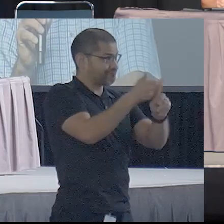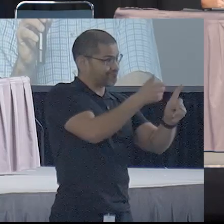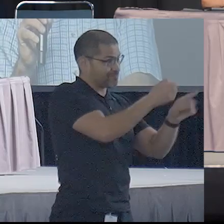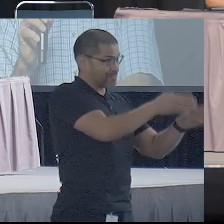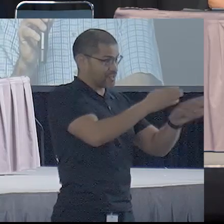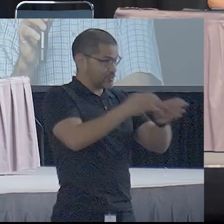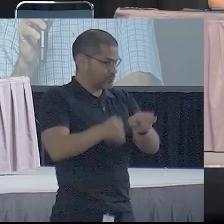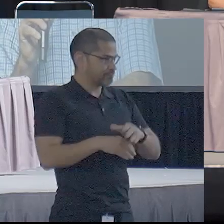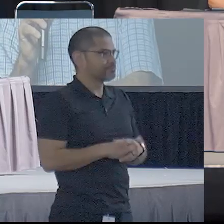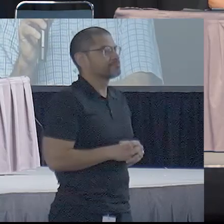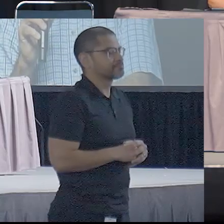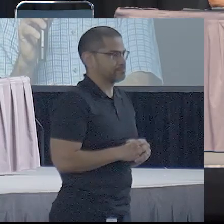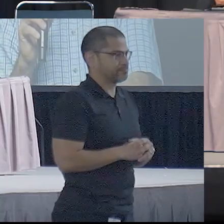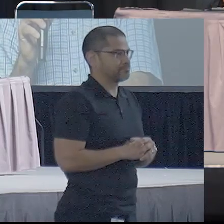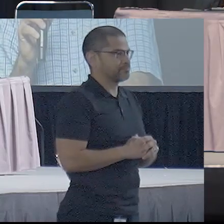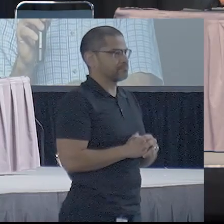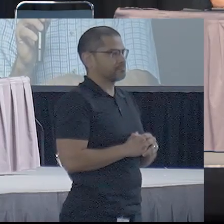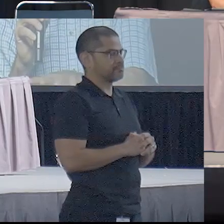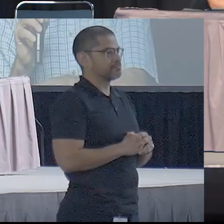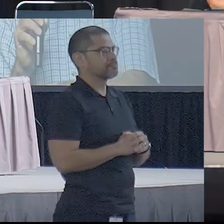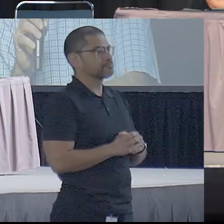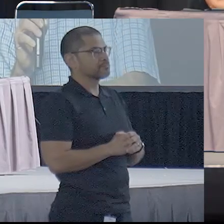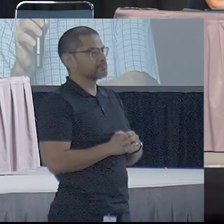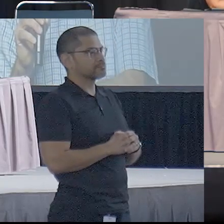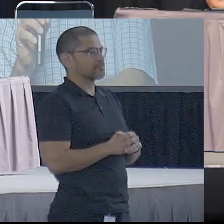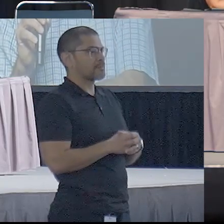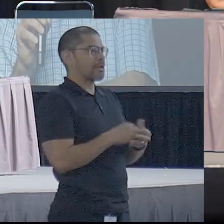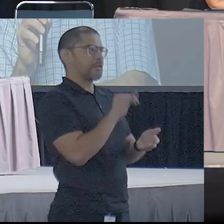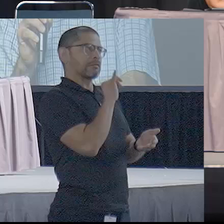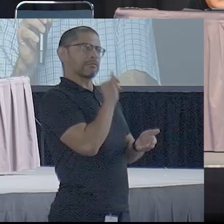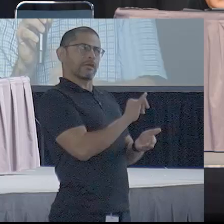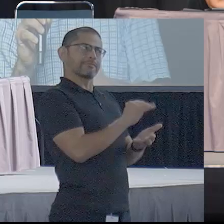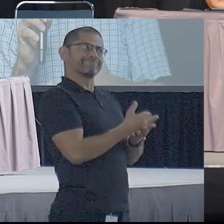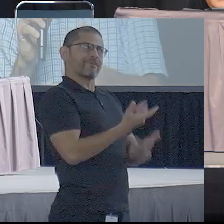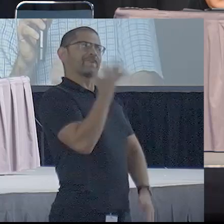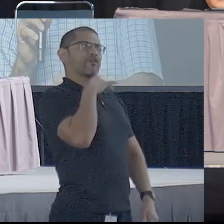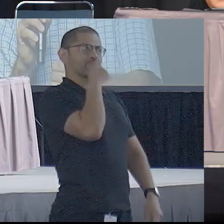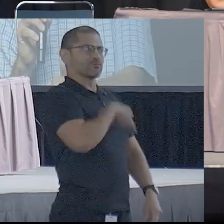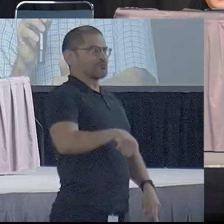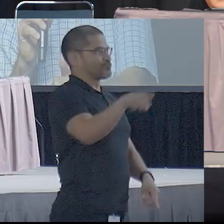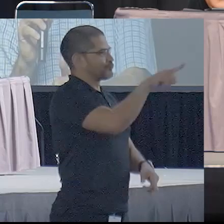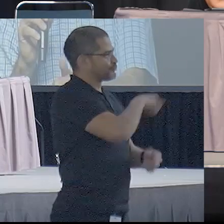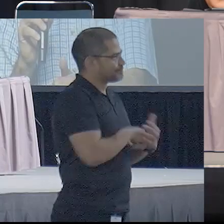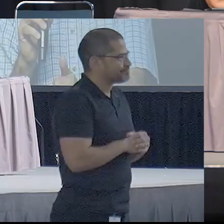what's being offered today. You don't get that type of hands-on experience. When you walk out of here today, you